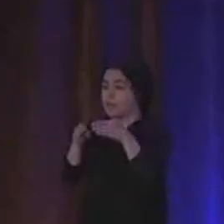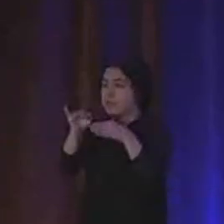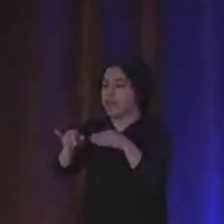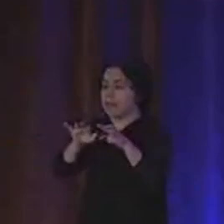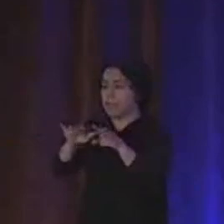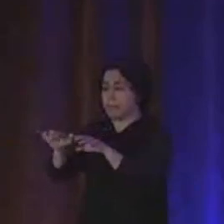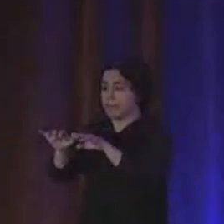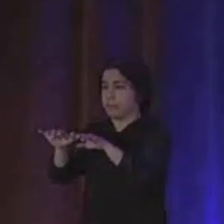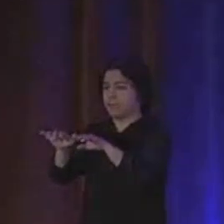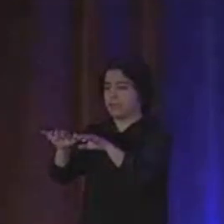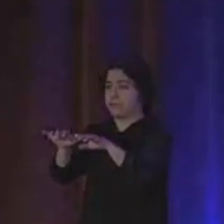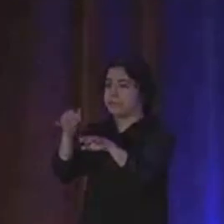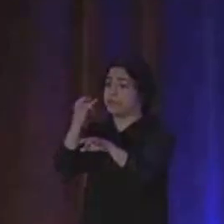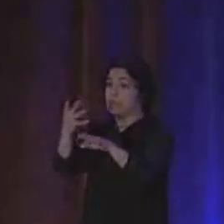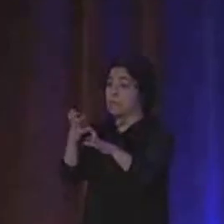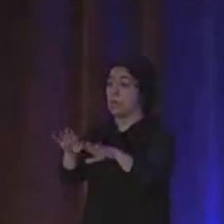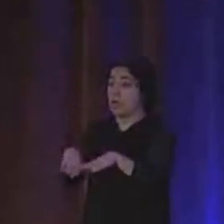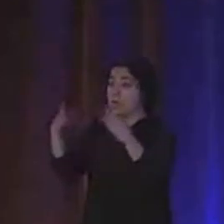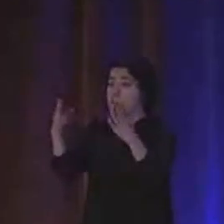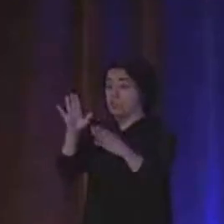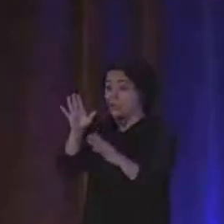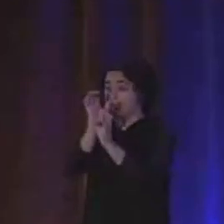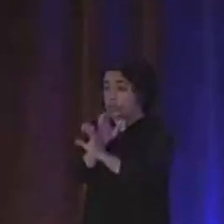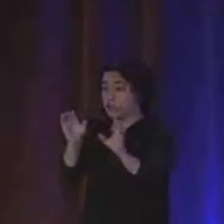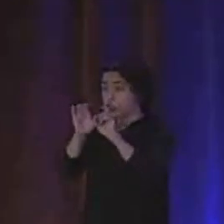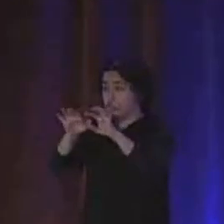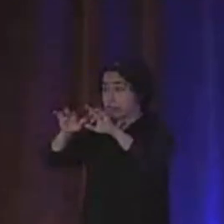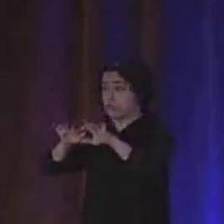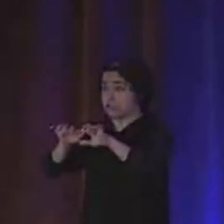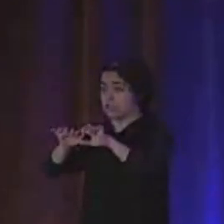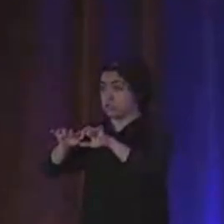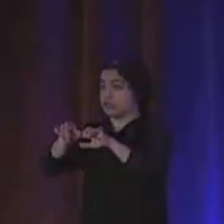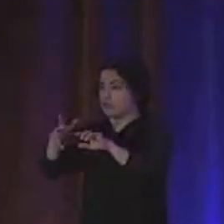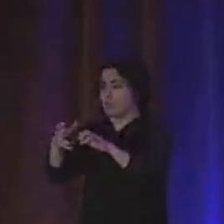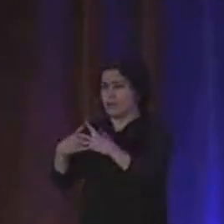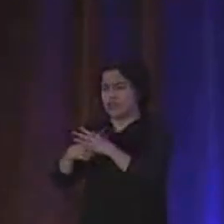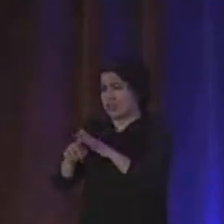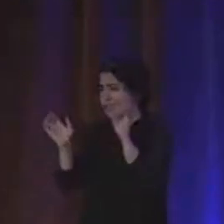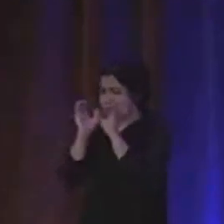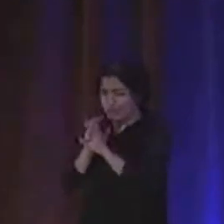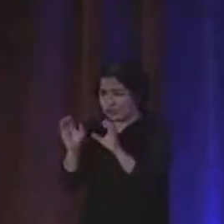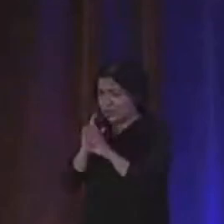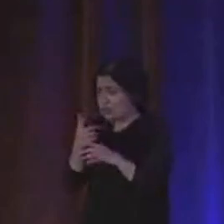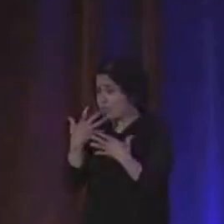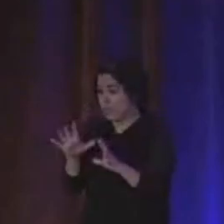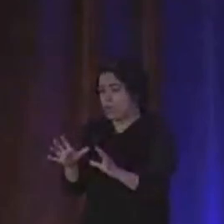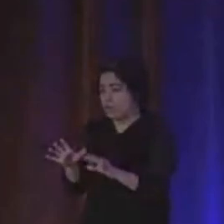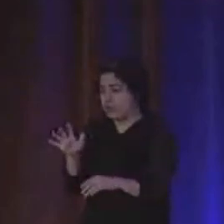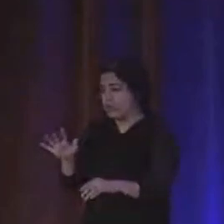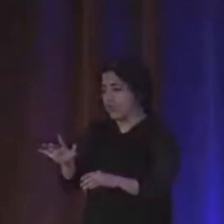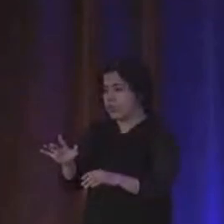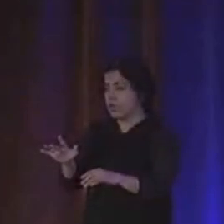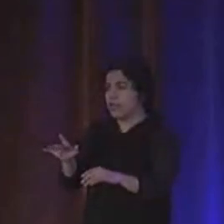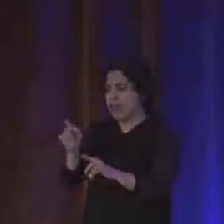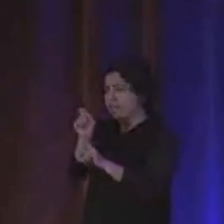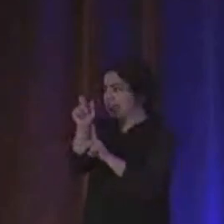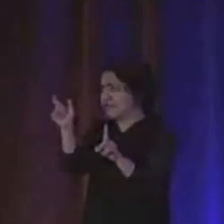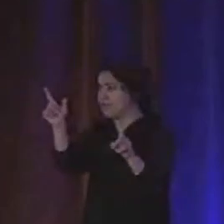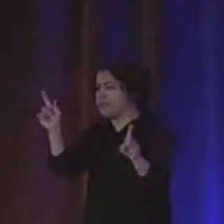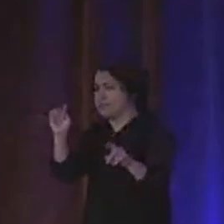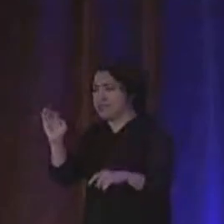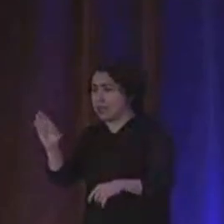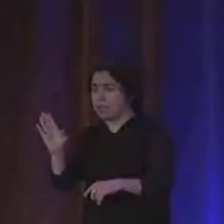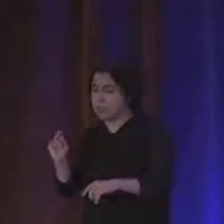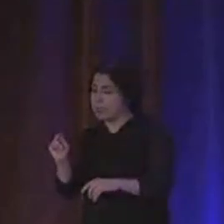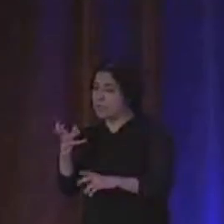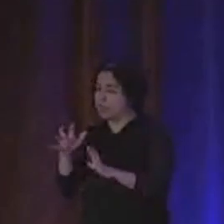mean, when you want to open a search widget, you want to just start searching. You don't want to just open and then start tabbing. You want to just